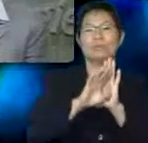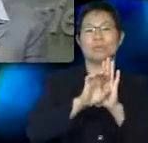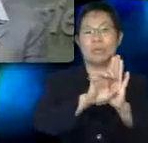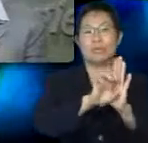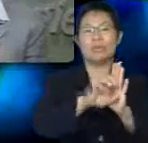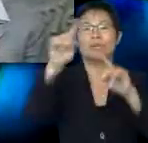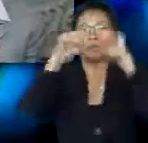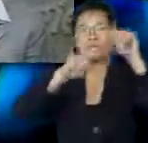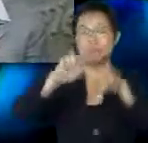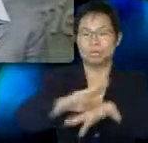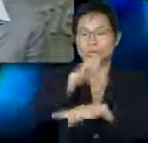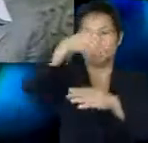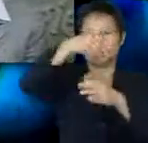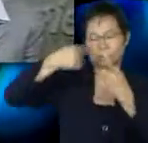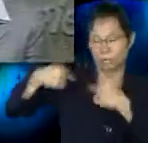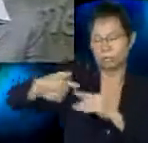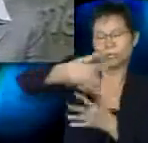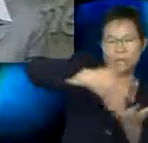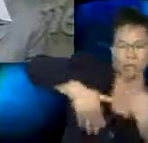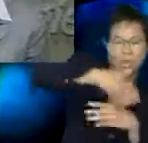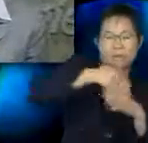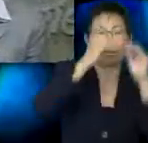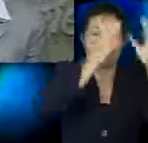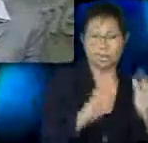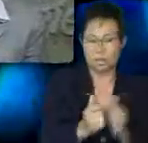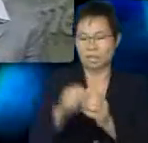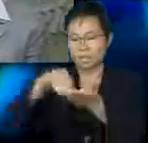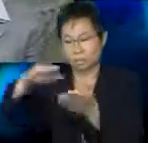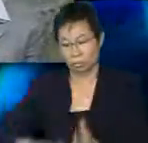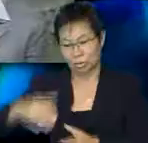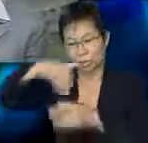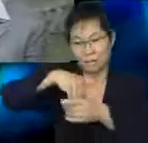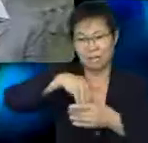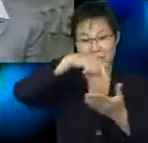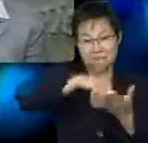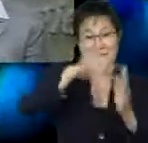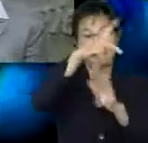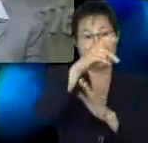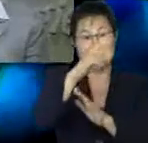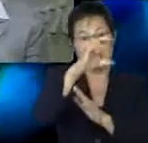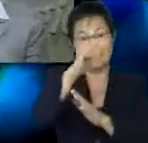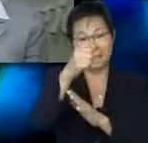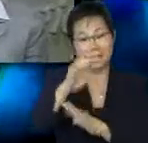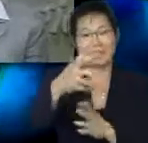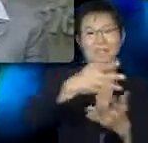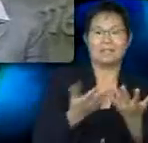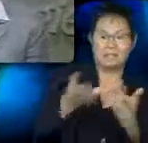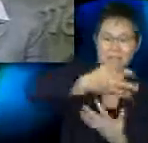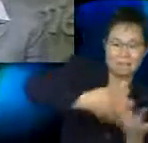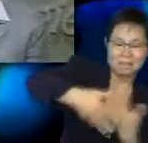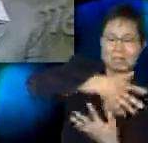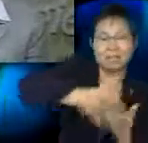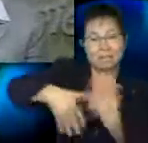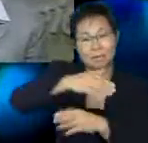are used during interactions between students and teacher. Now, in this particular case, interactive participation can